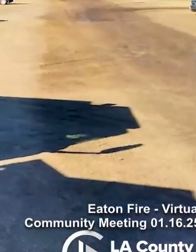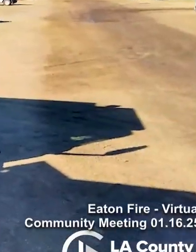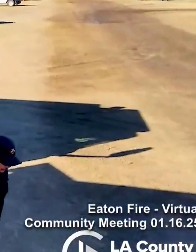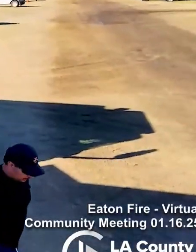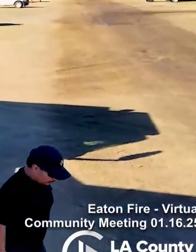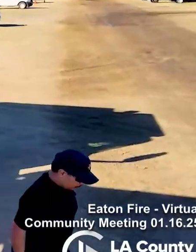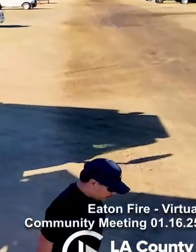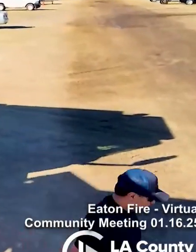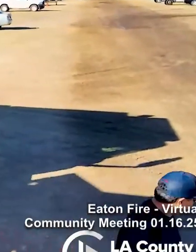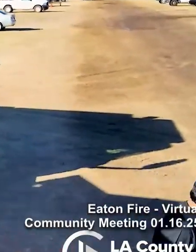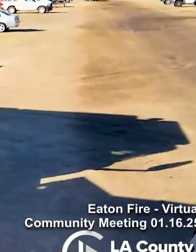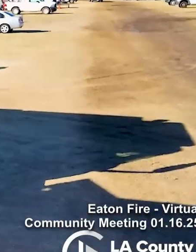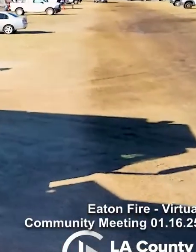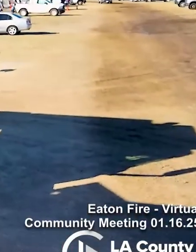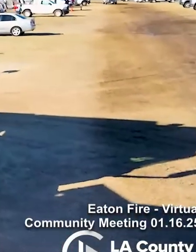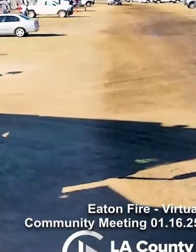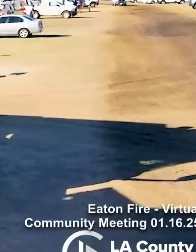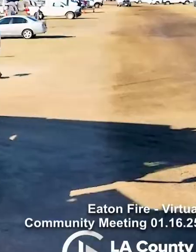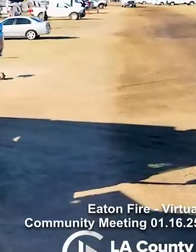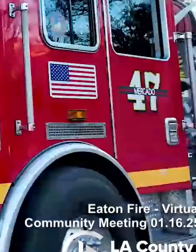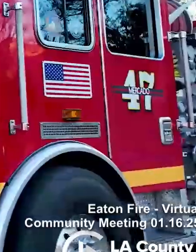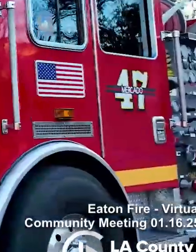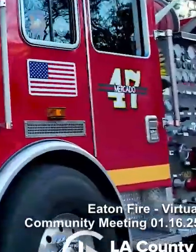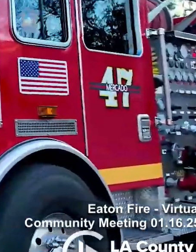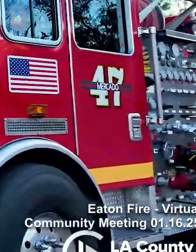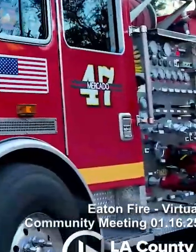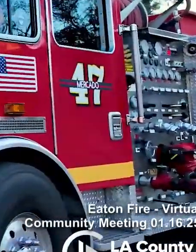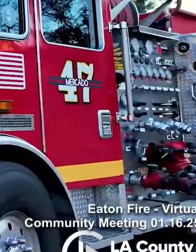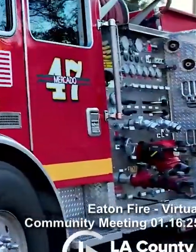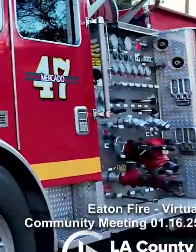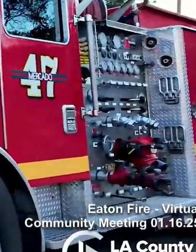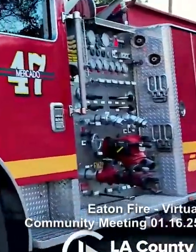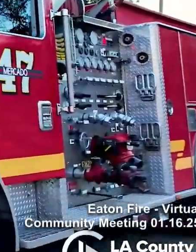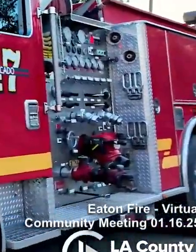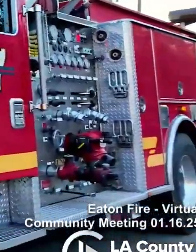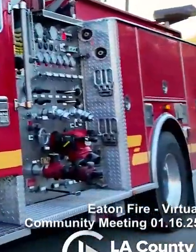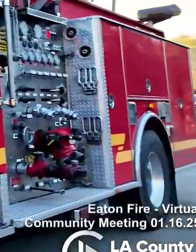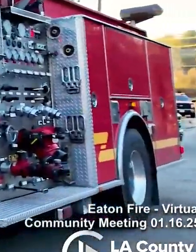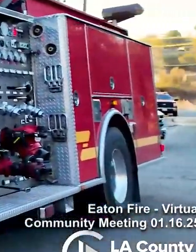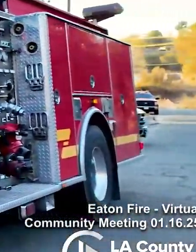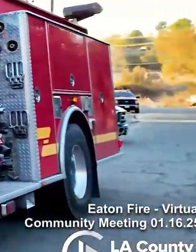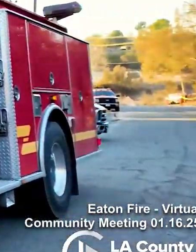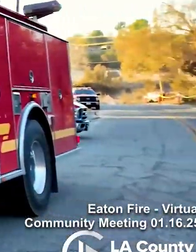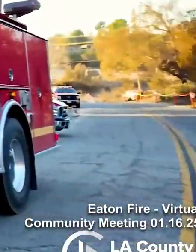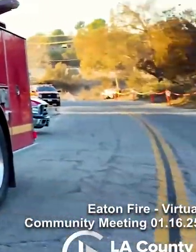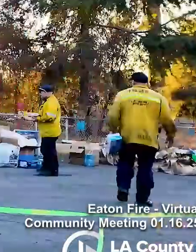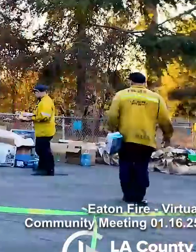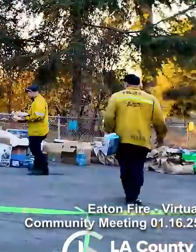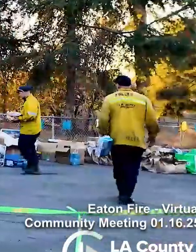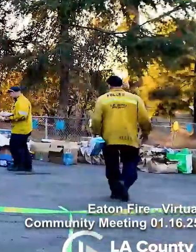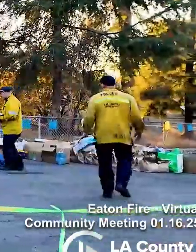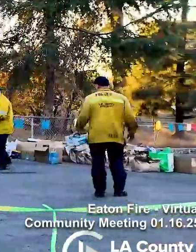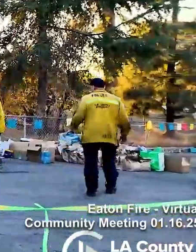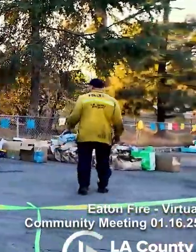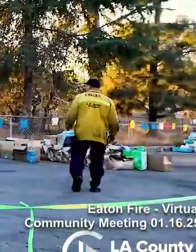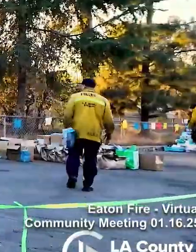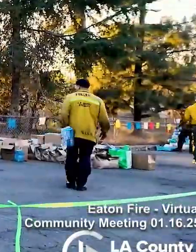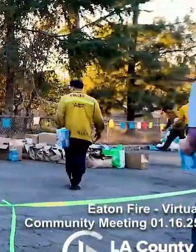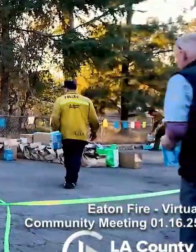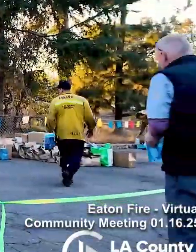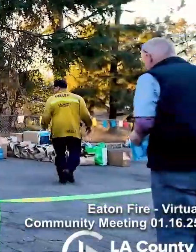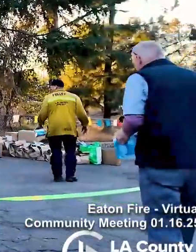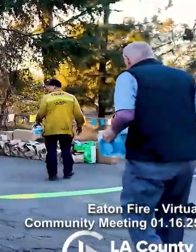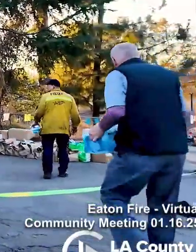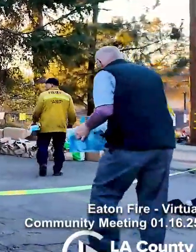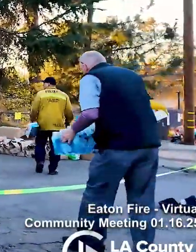the Altadena, Pasadena area of Los Angeles County. We currently have today just over 3,200